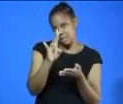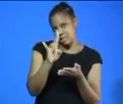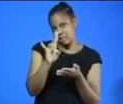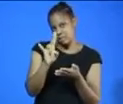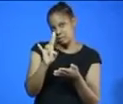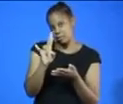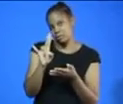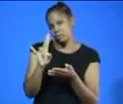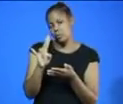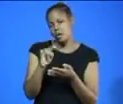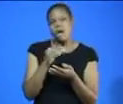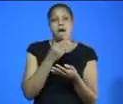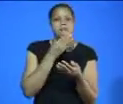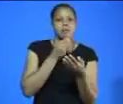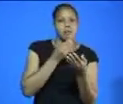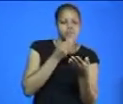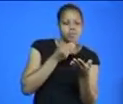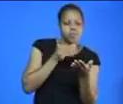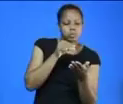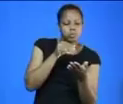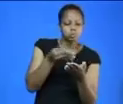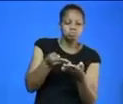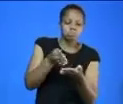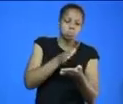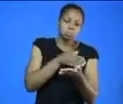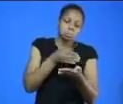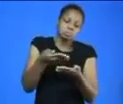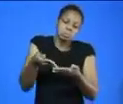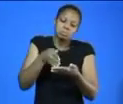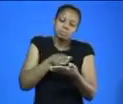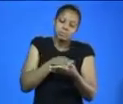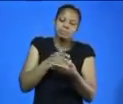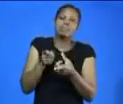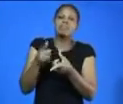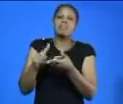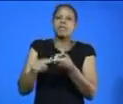17. At Hebrews, and then comes James,